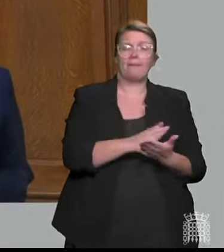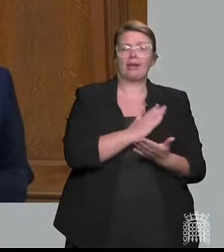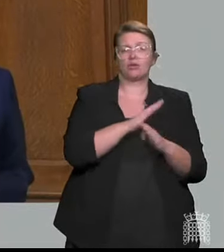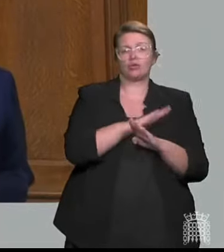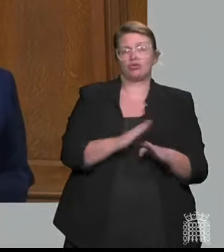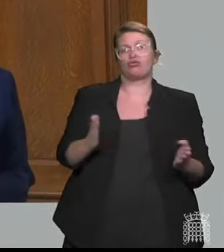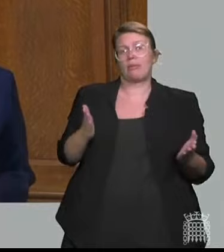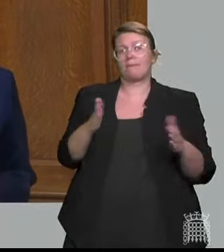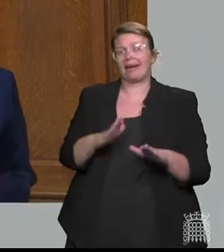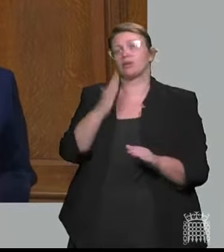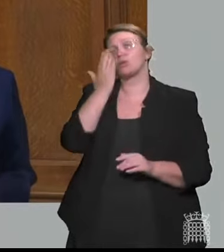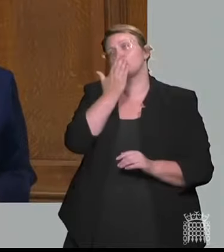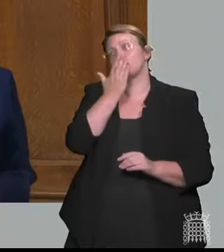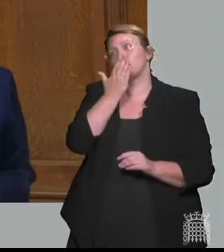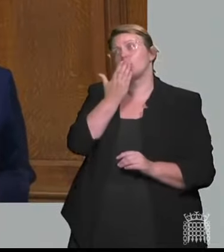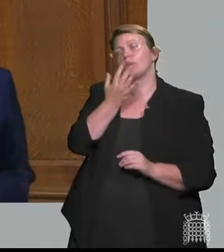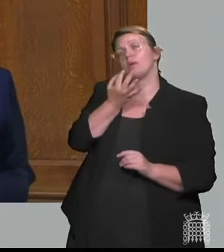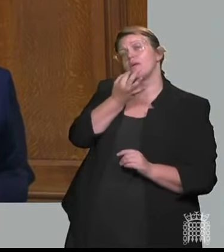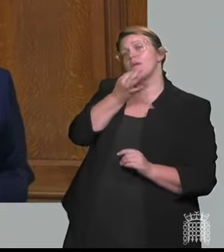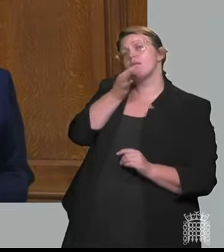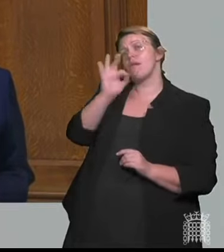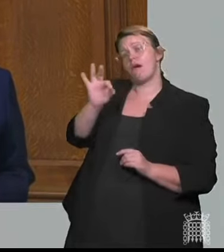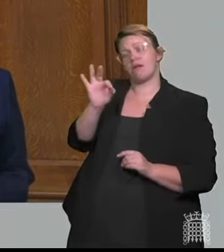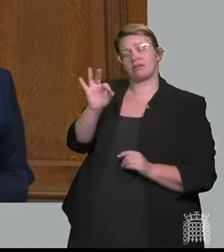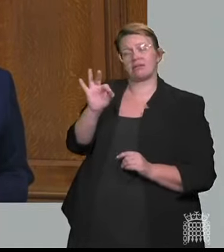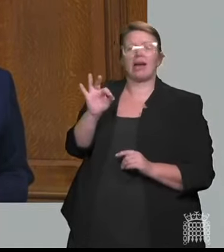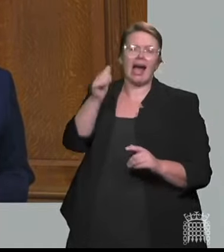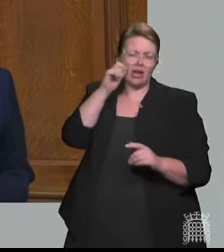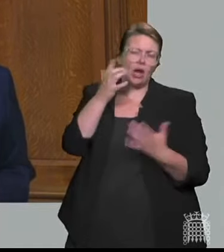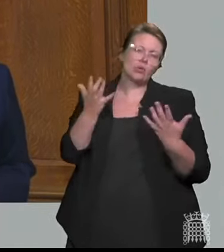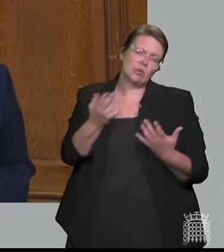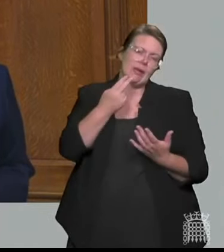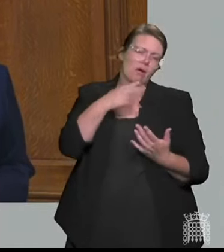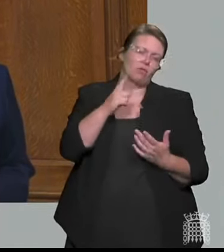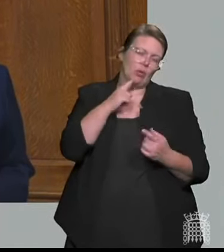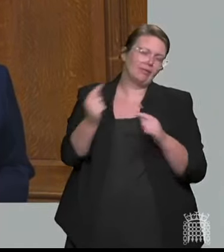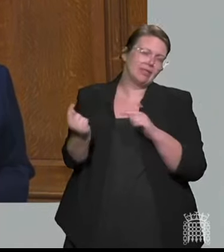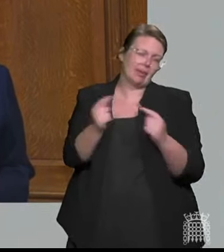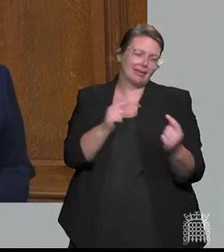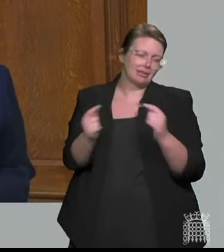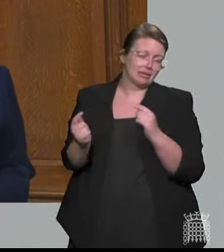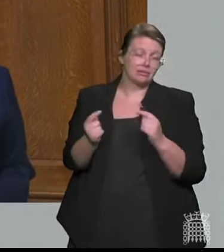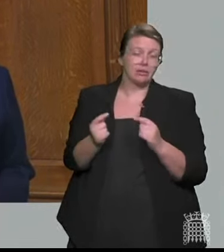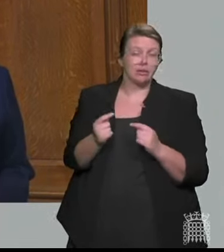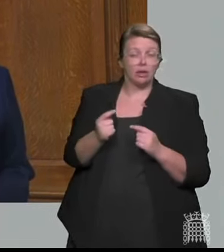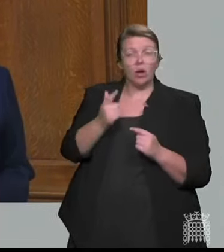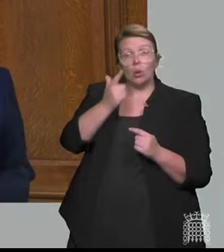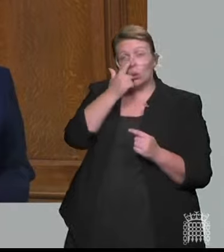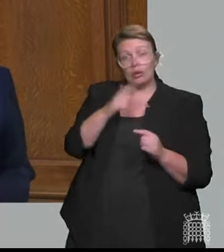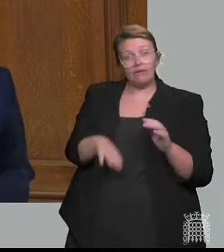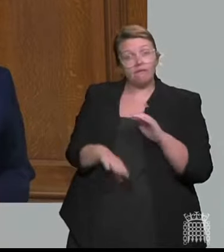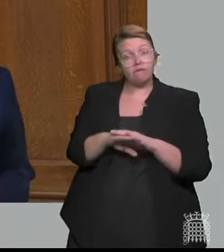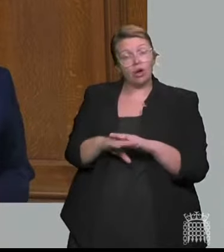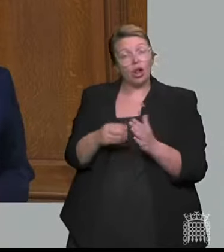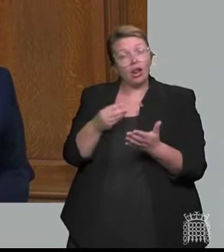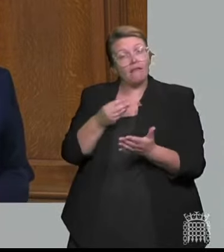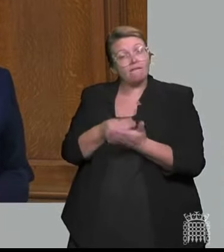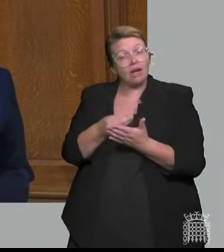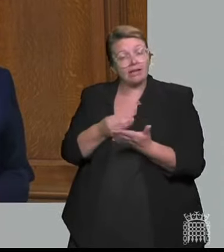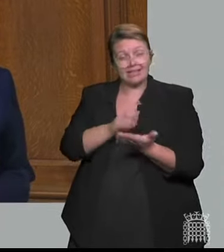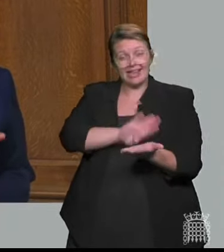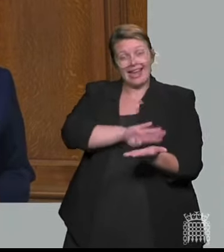school. Can he try to commit, and I know there's a debate later on today, to fully funding both the capital and revenue costs